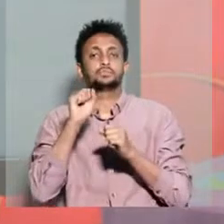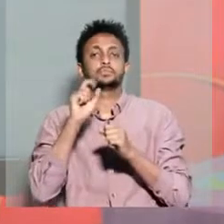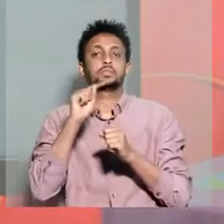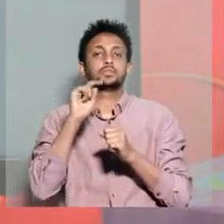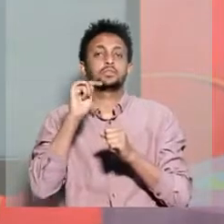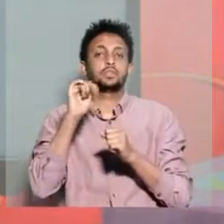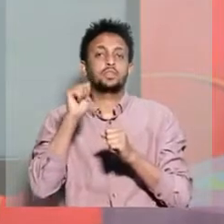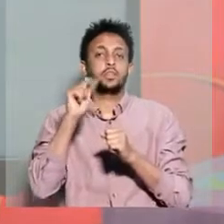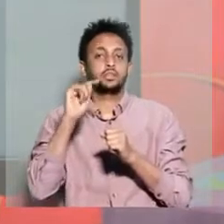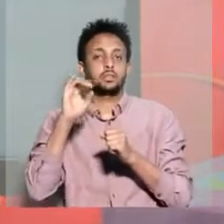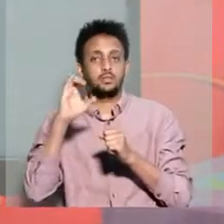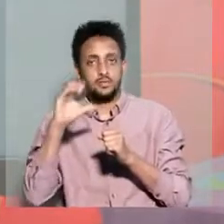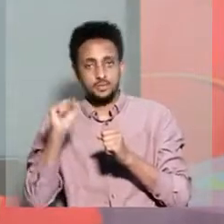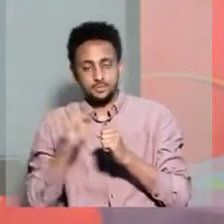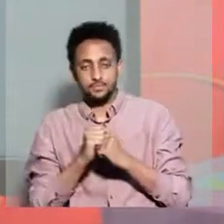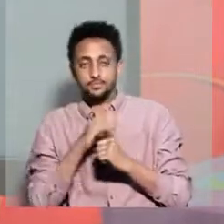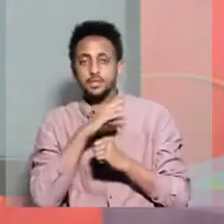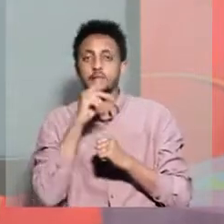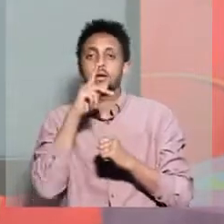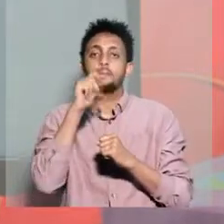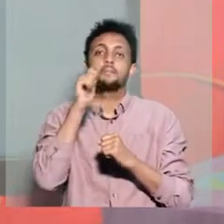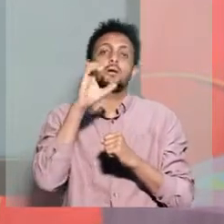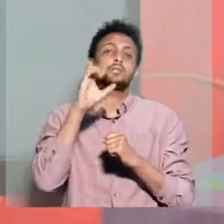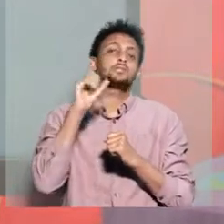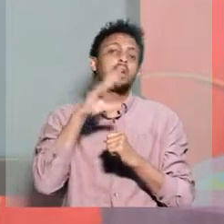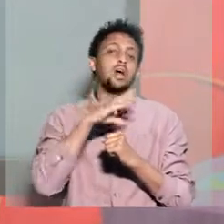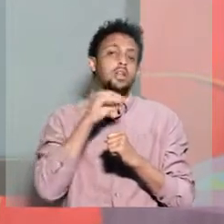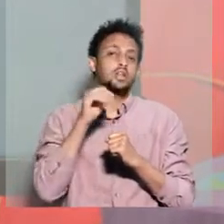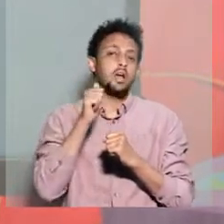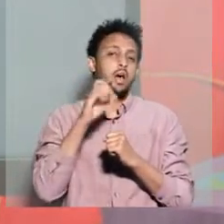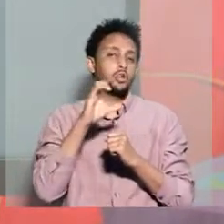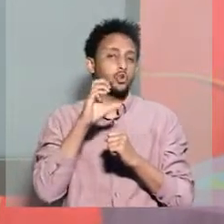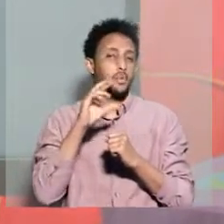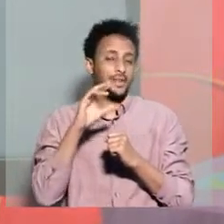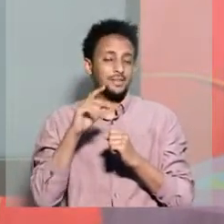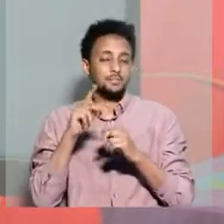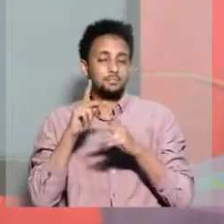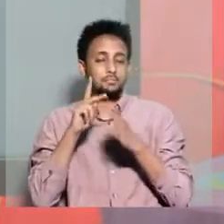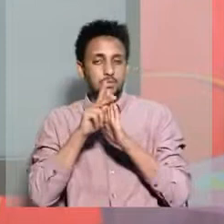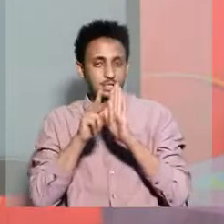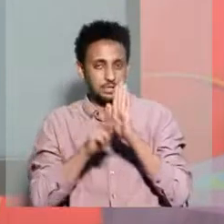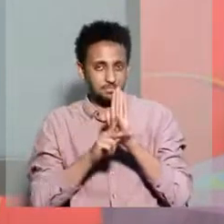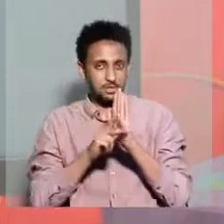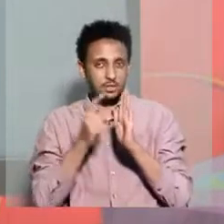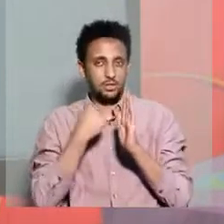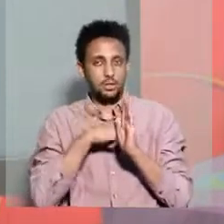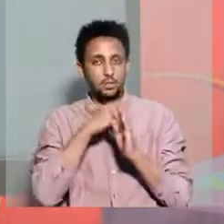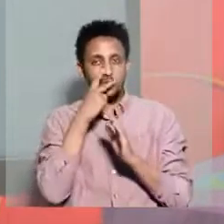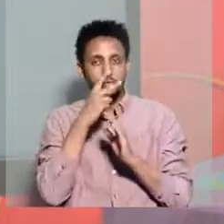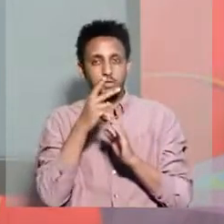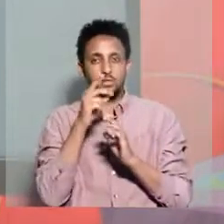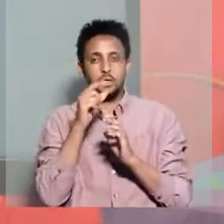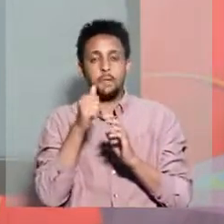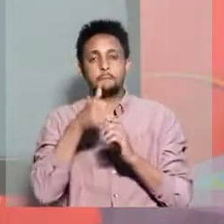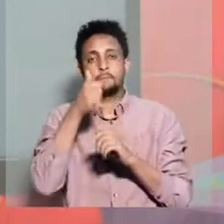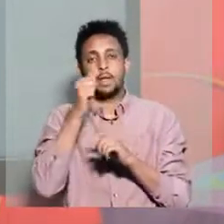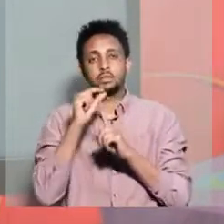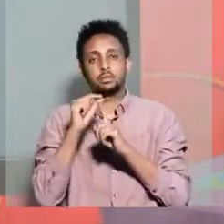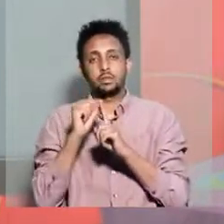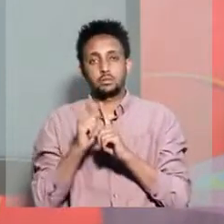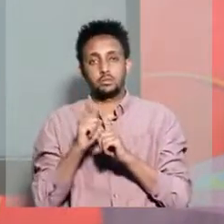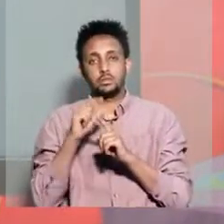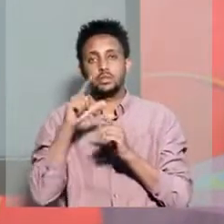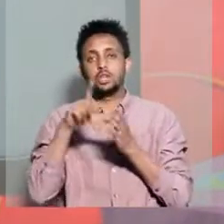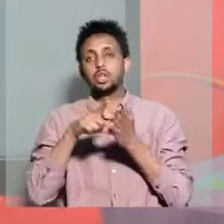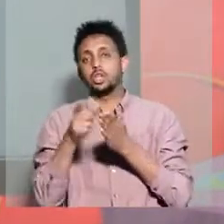see about Pascal's principle and Archimedes' principle. We have also tried to see main terms like